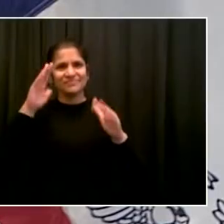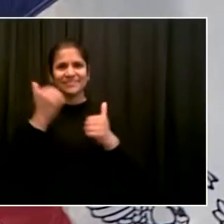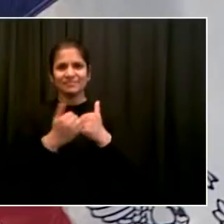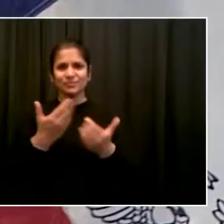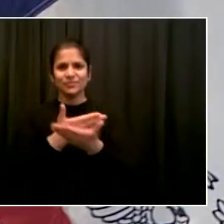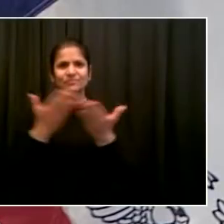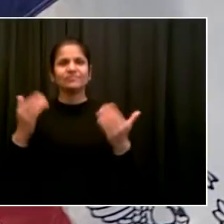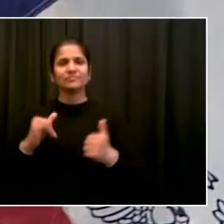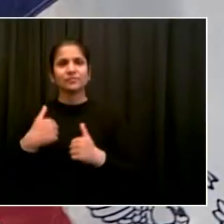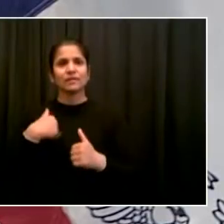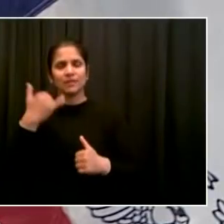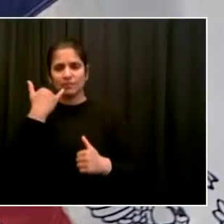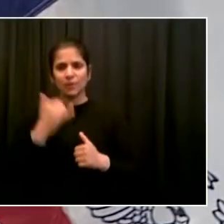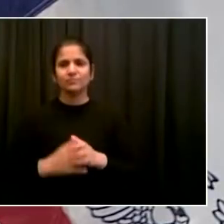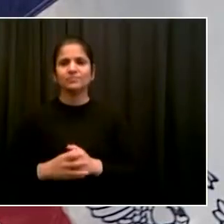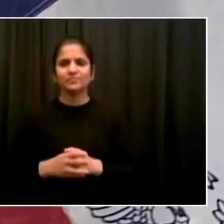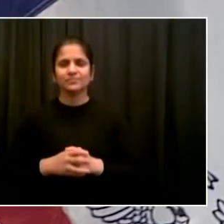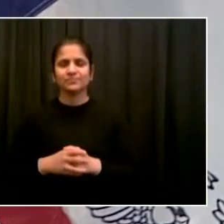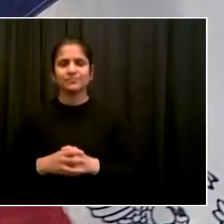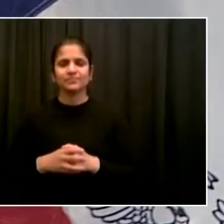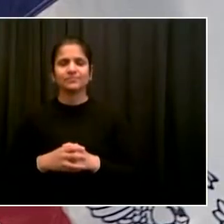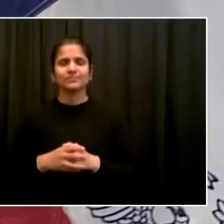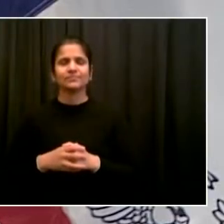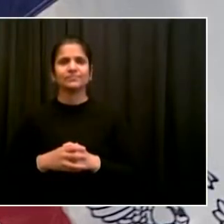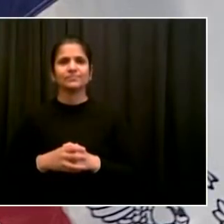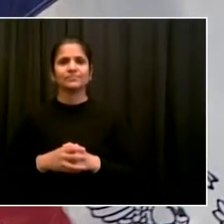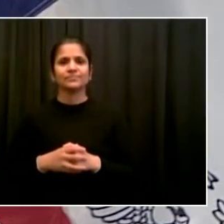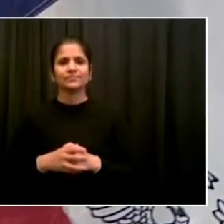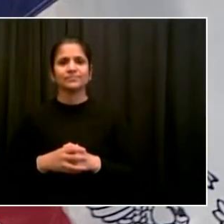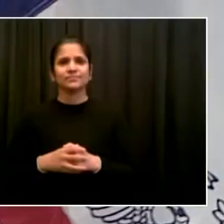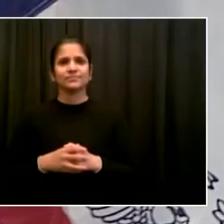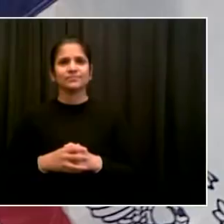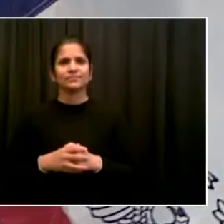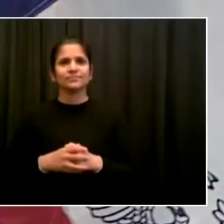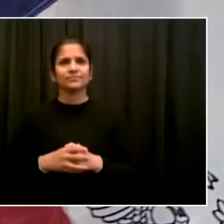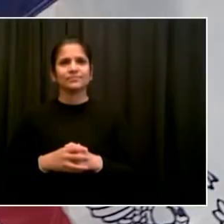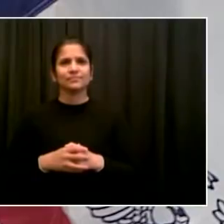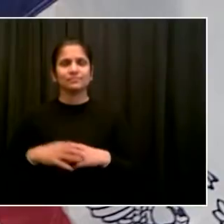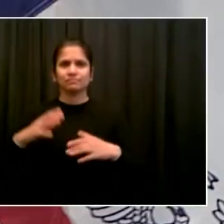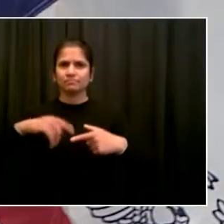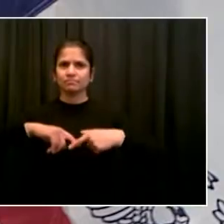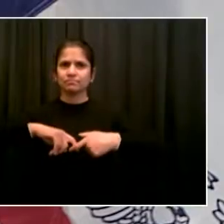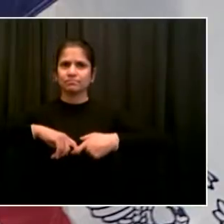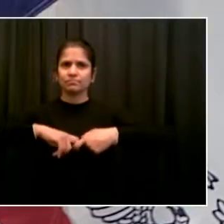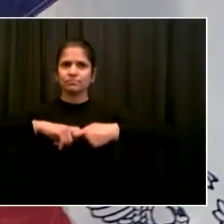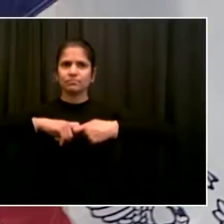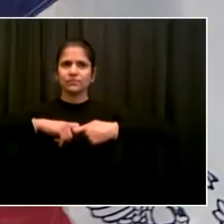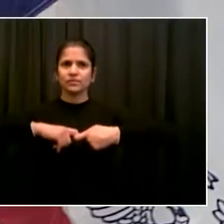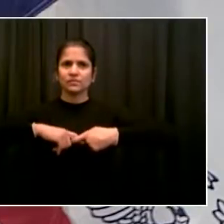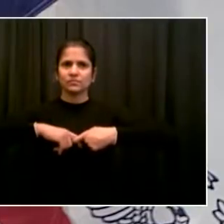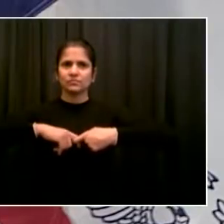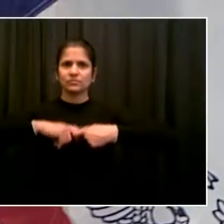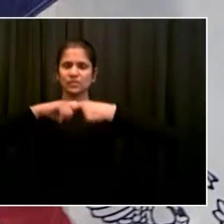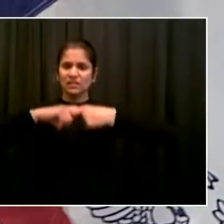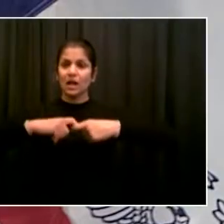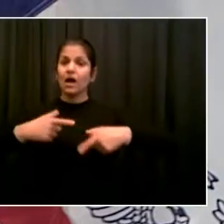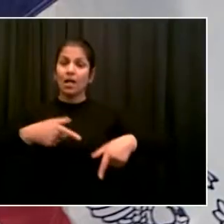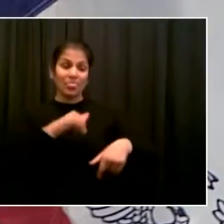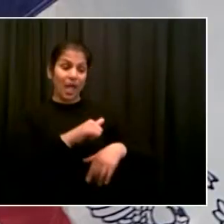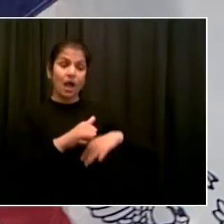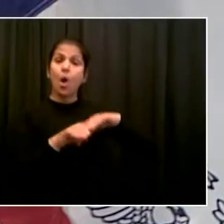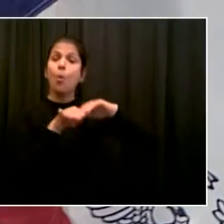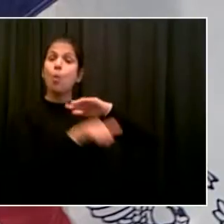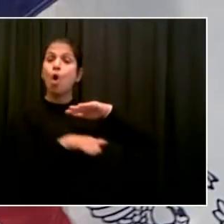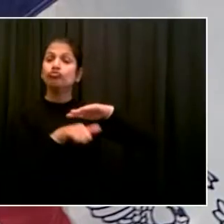You had called the governor's suspension of the quarantine order a possible April Fool's joke, if I got that right, that could be harmful to New York